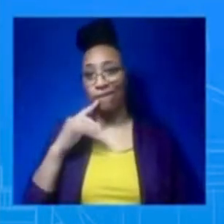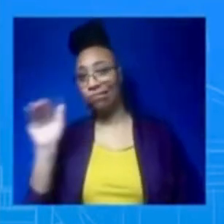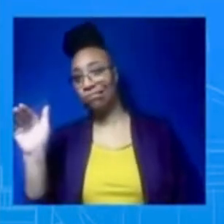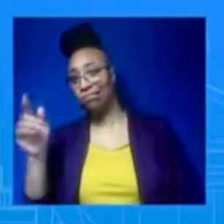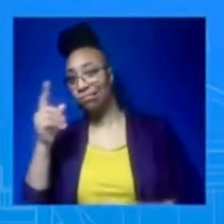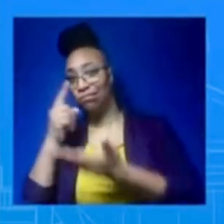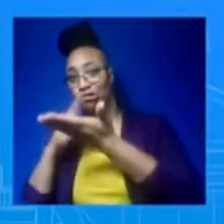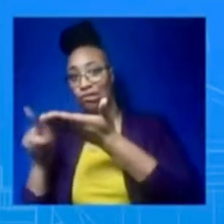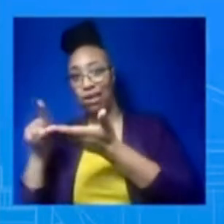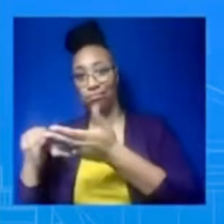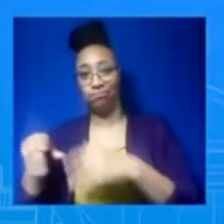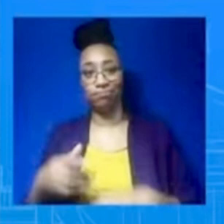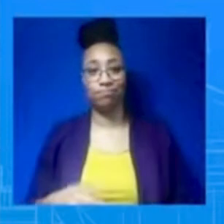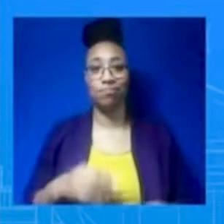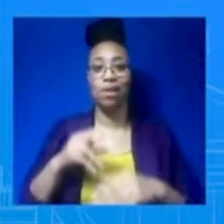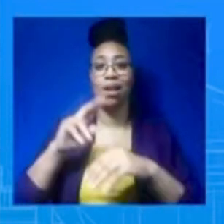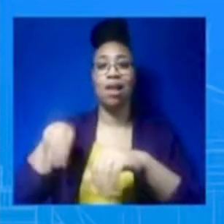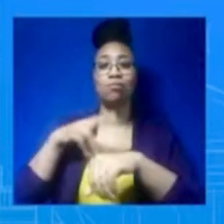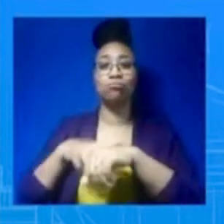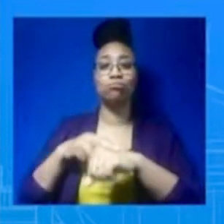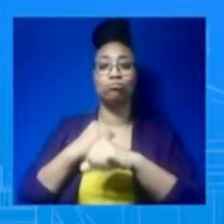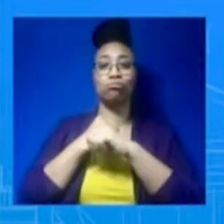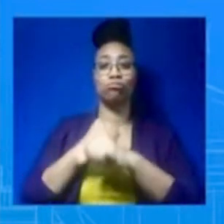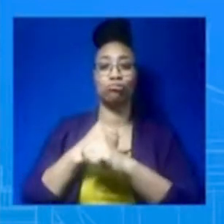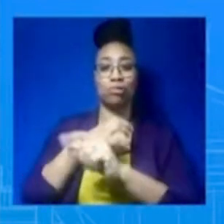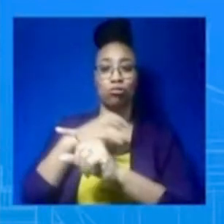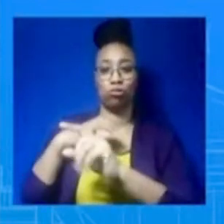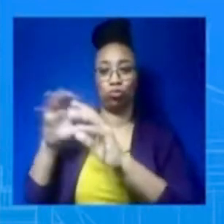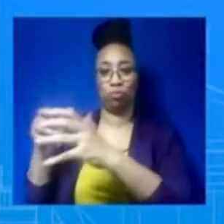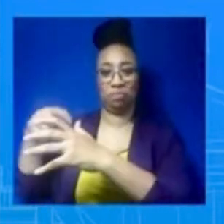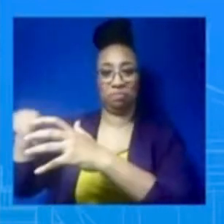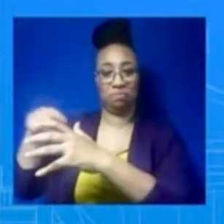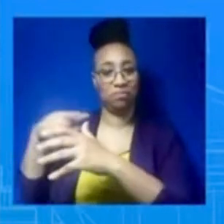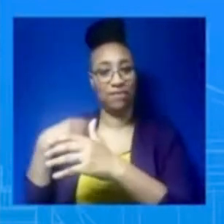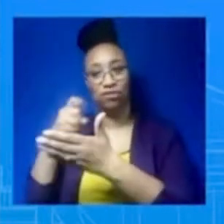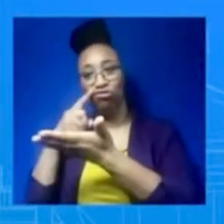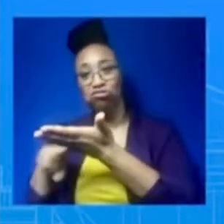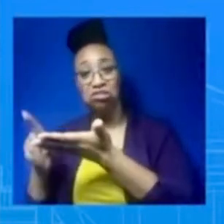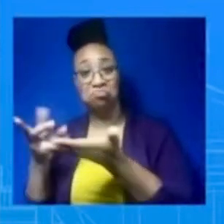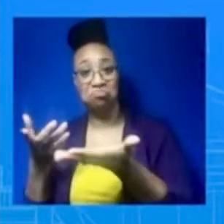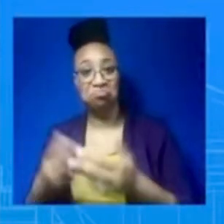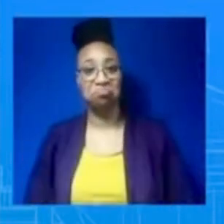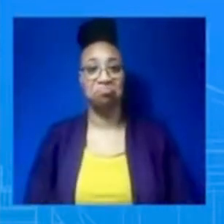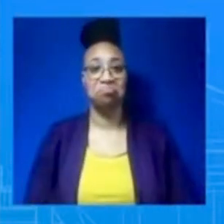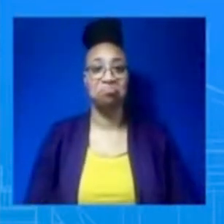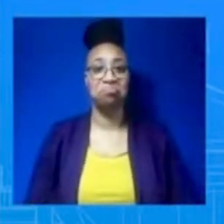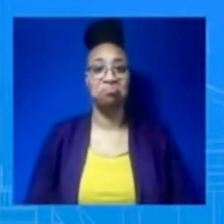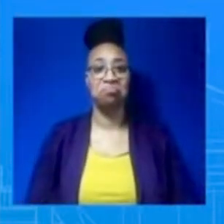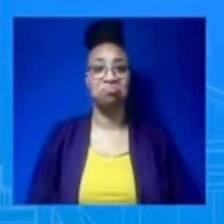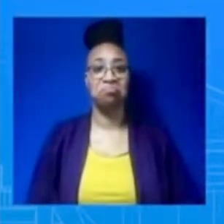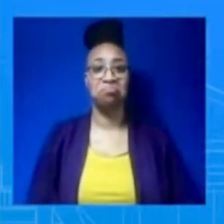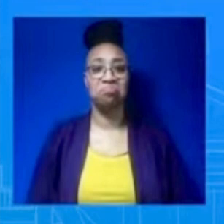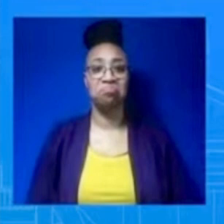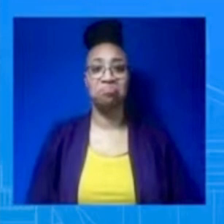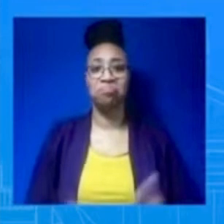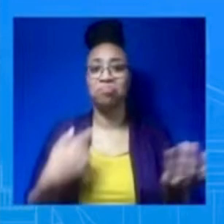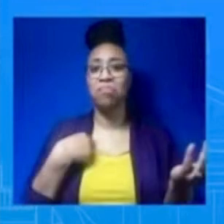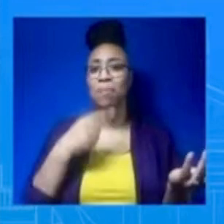But I know that that came, that's come up a couple times here at the podium and he's spoken to this. I would just have to go back to them and get some information for you.